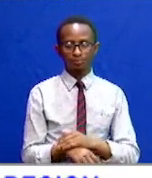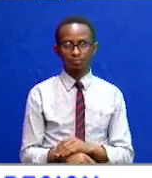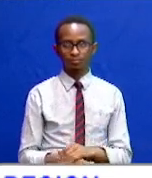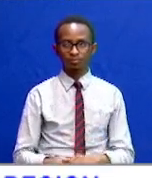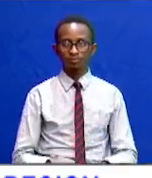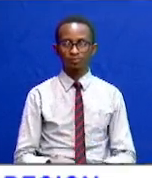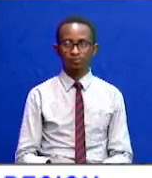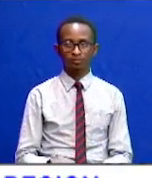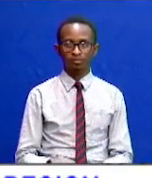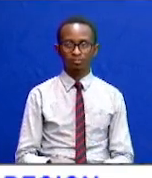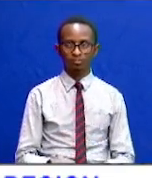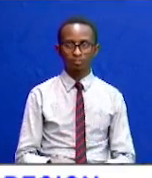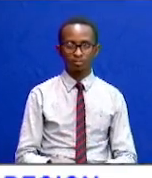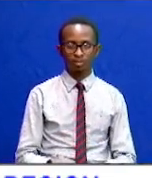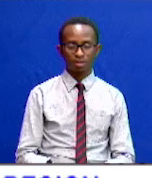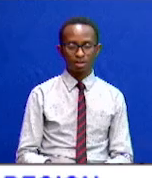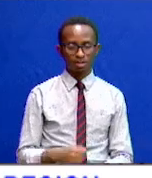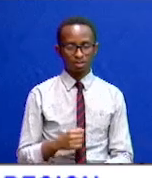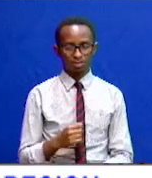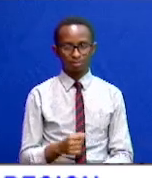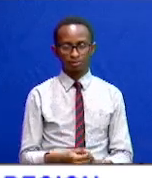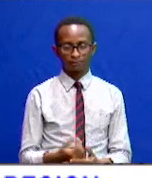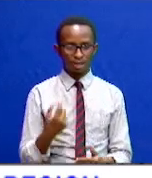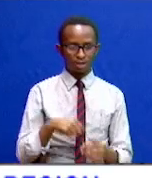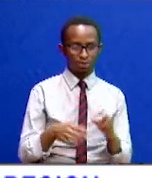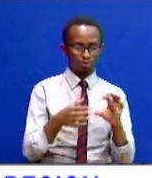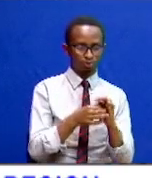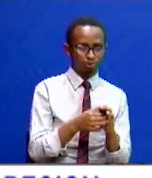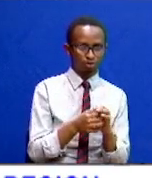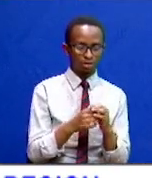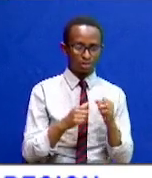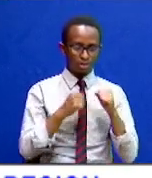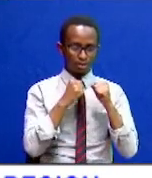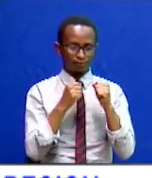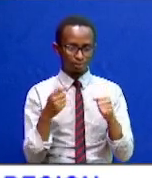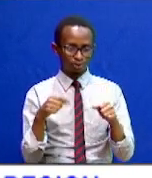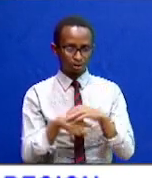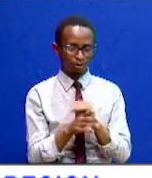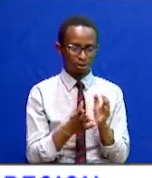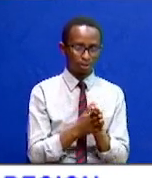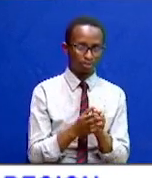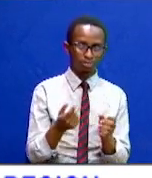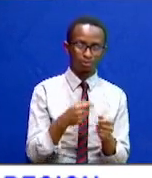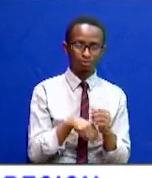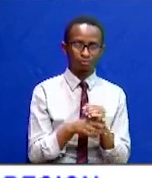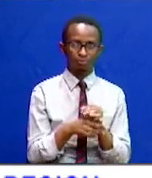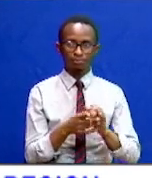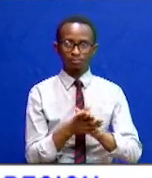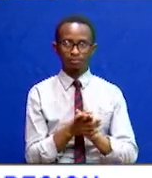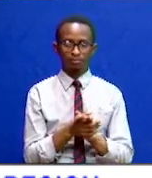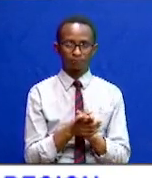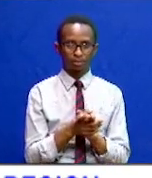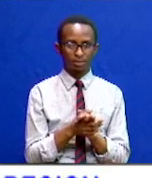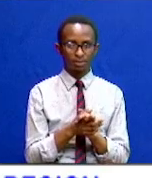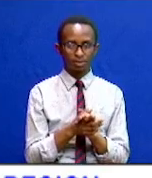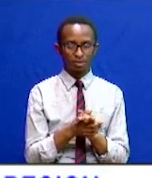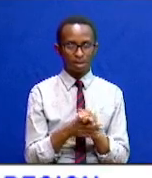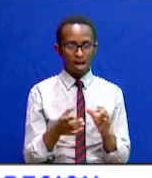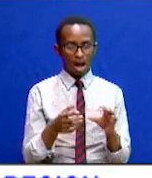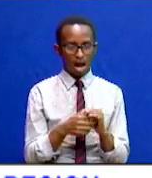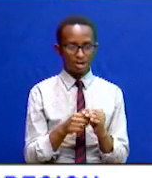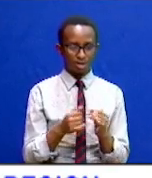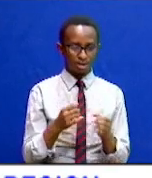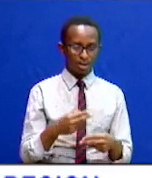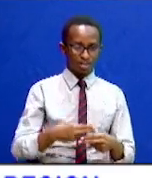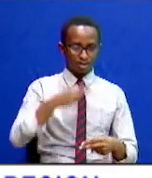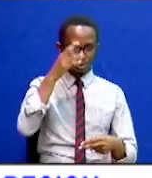same. In joint efforts aimed at combating the growing challenge of transboundary pests, countries within the IGAD region are increasingly turning to